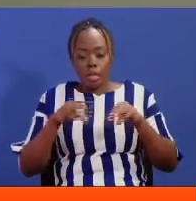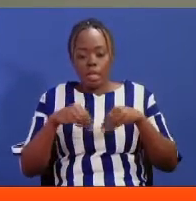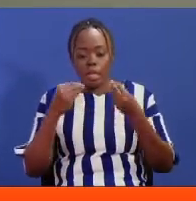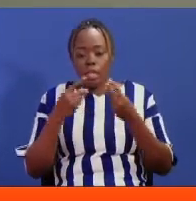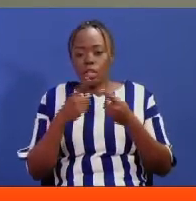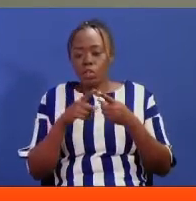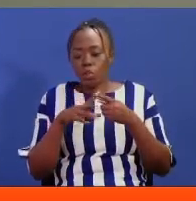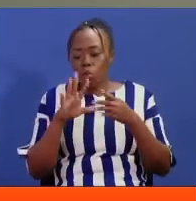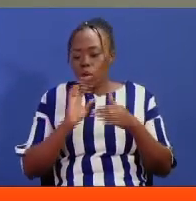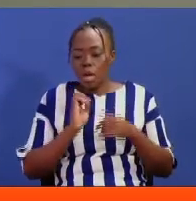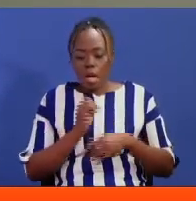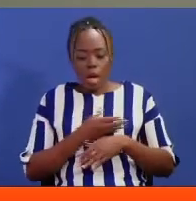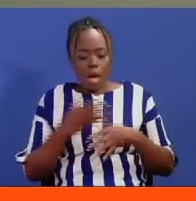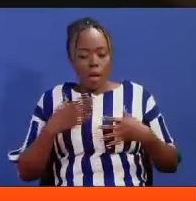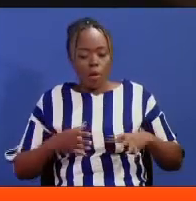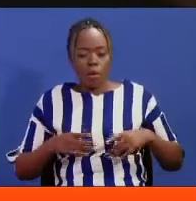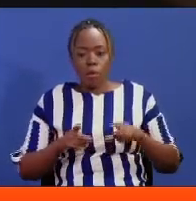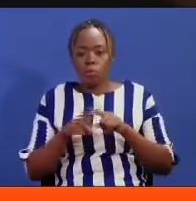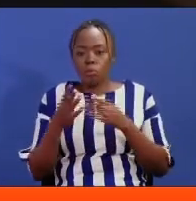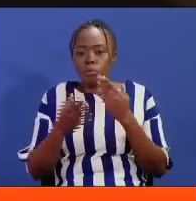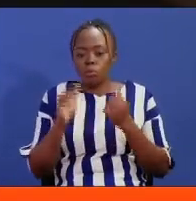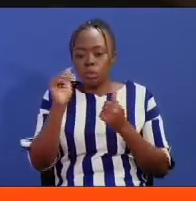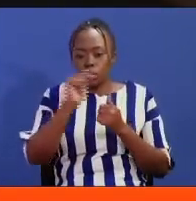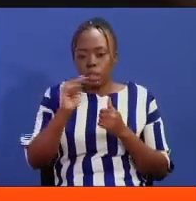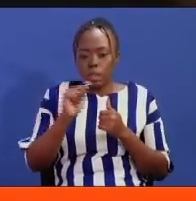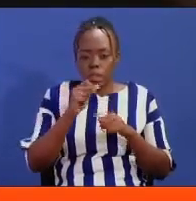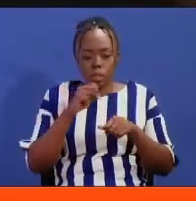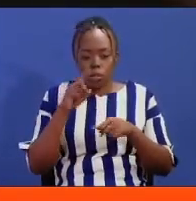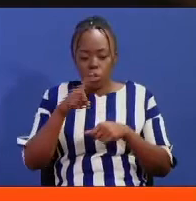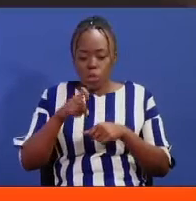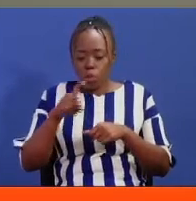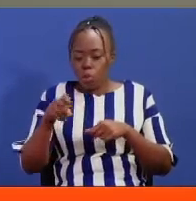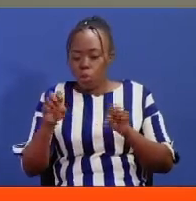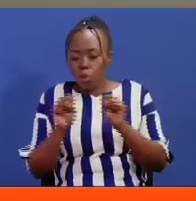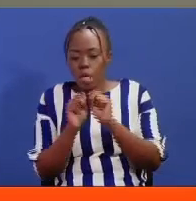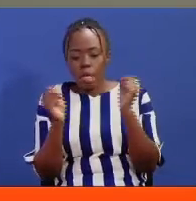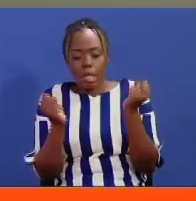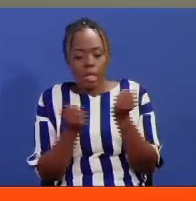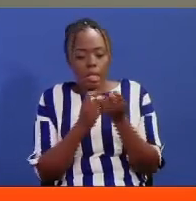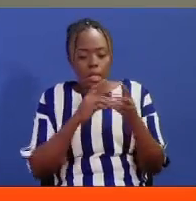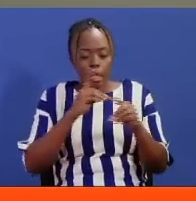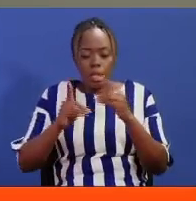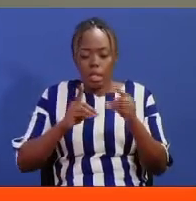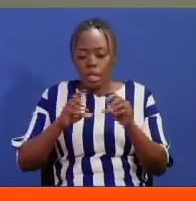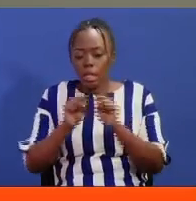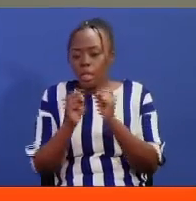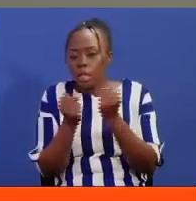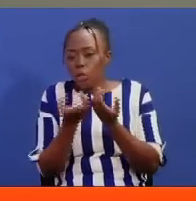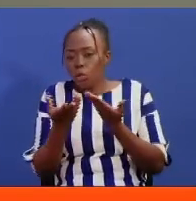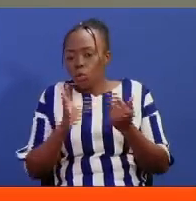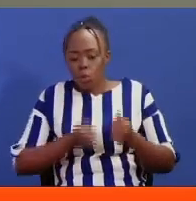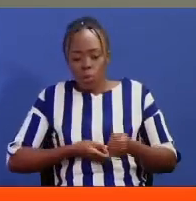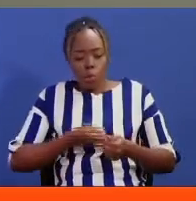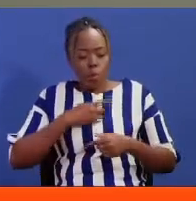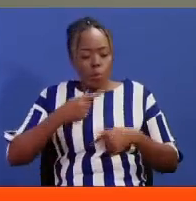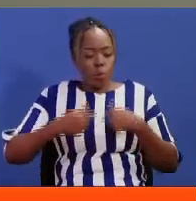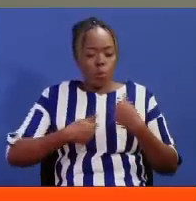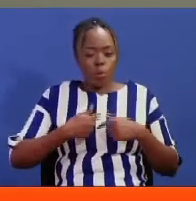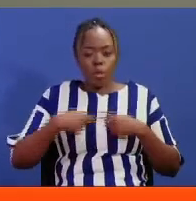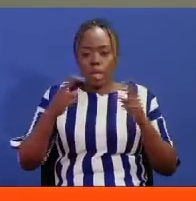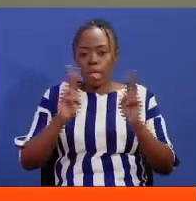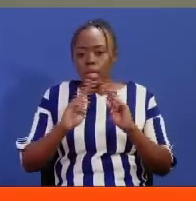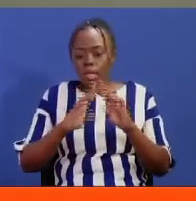our population, as it is an adenovirus delivery system. So we're looking at a system where our own cells should already